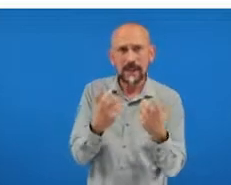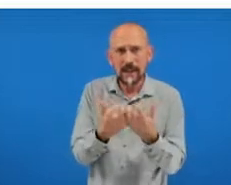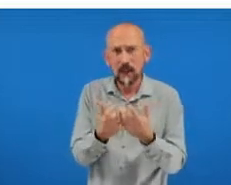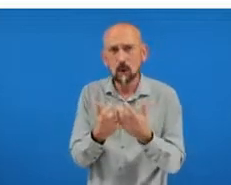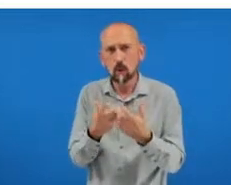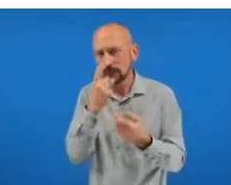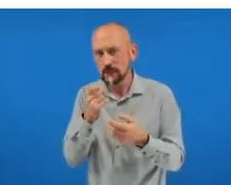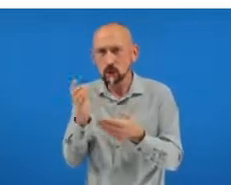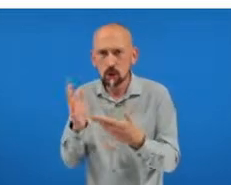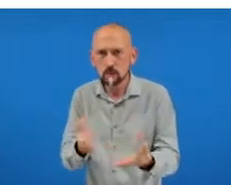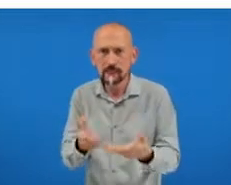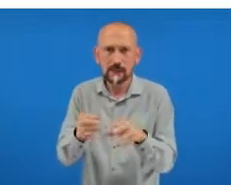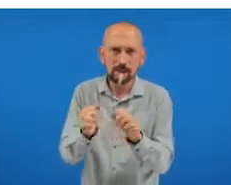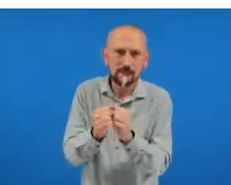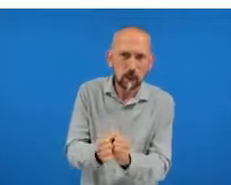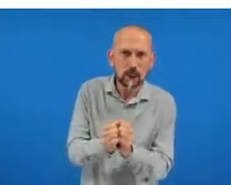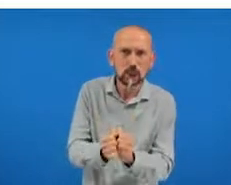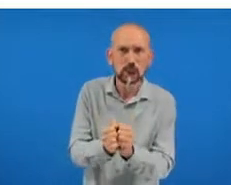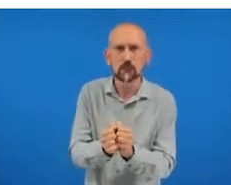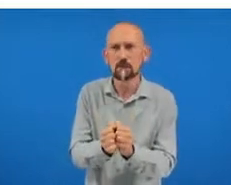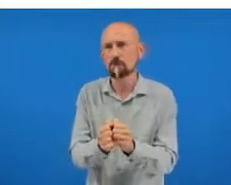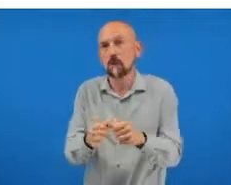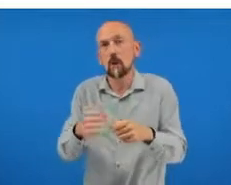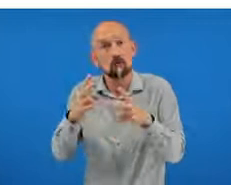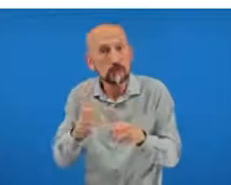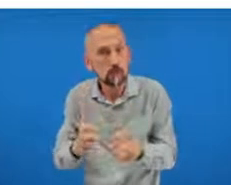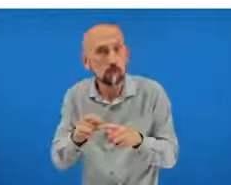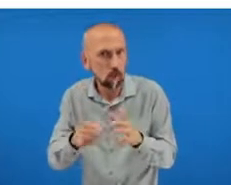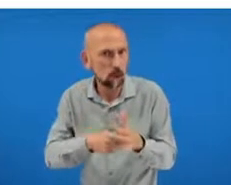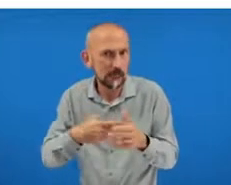projects. Next slide, please.